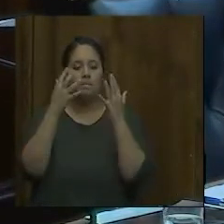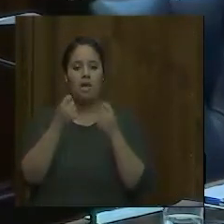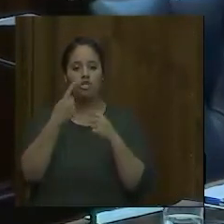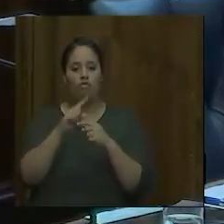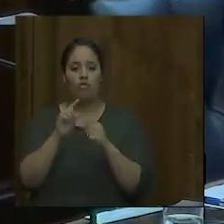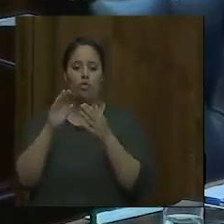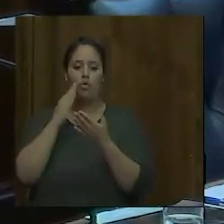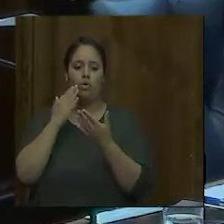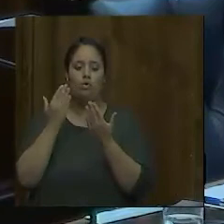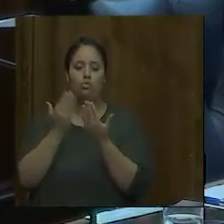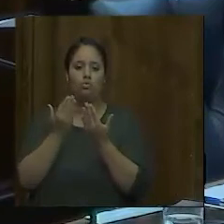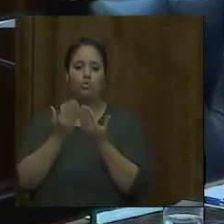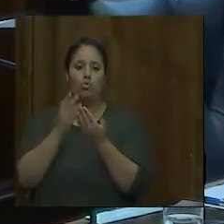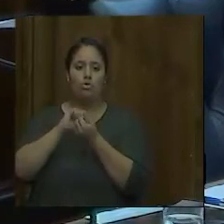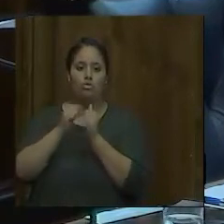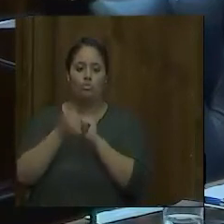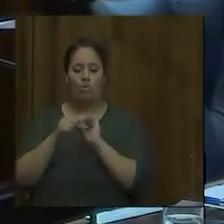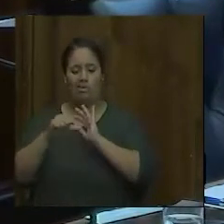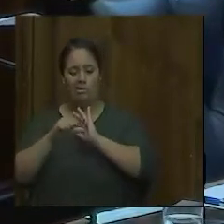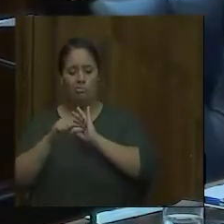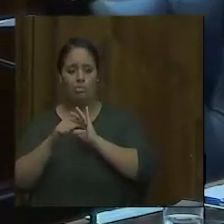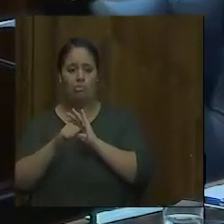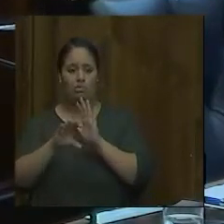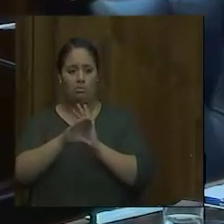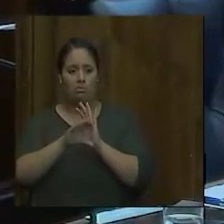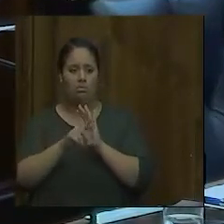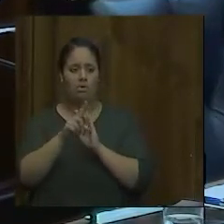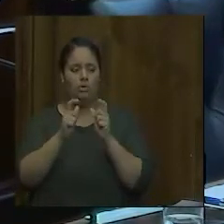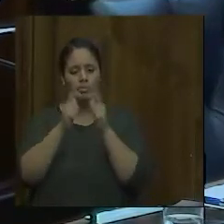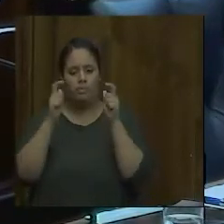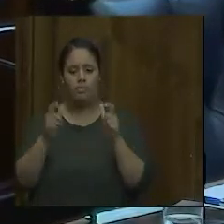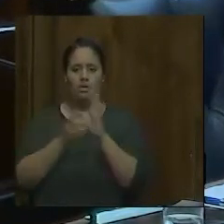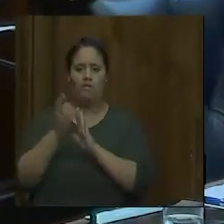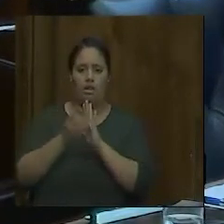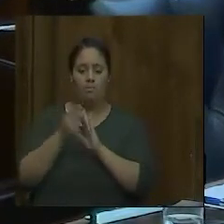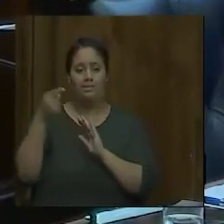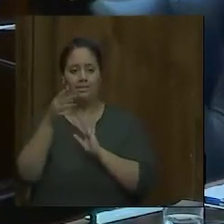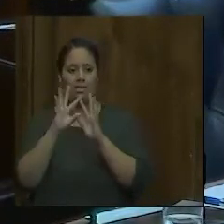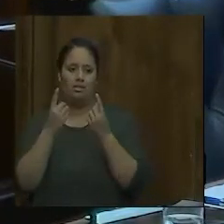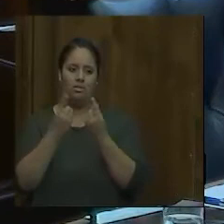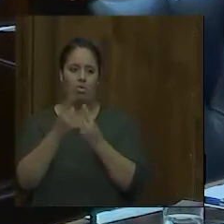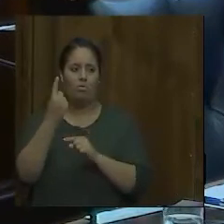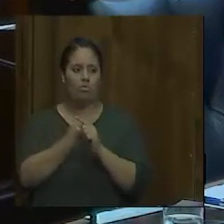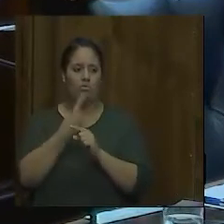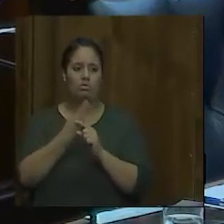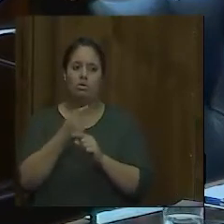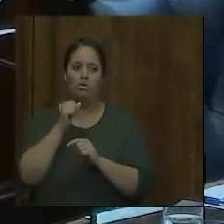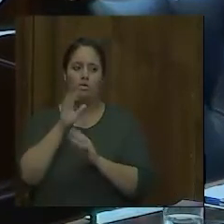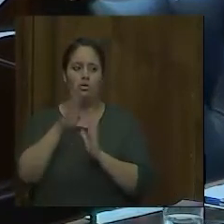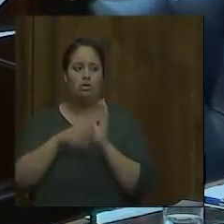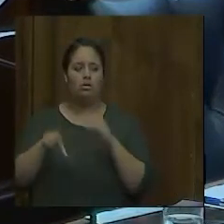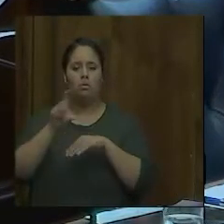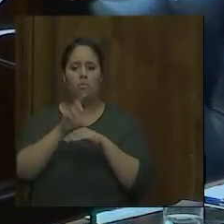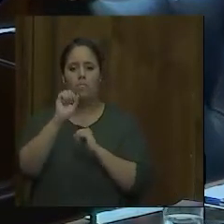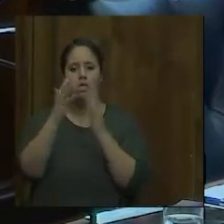sport, a critical component of youth development. This department is also decreasing